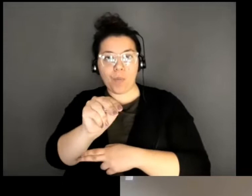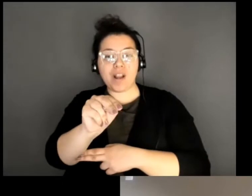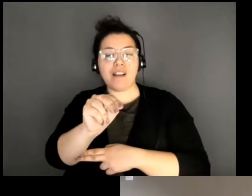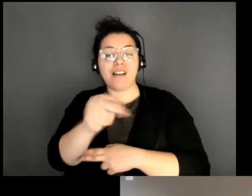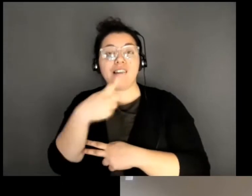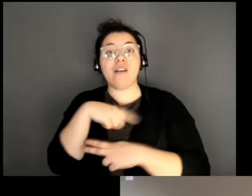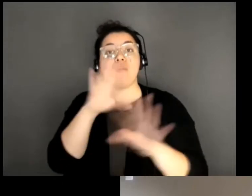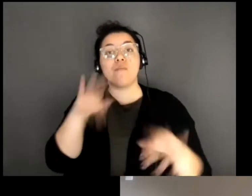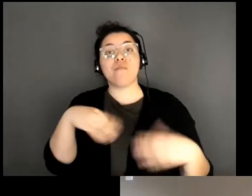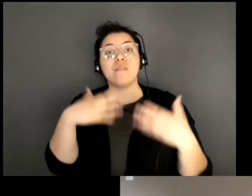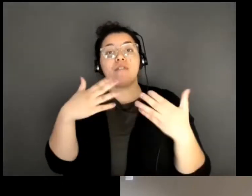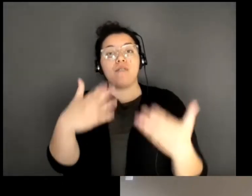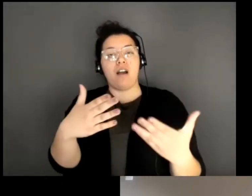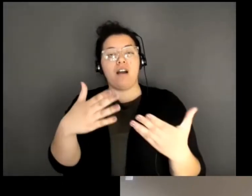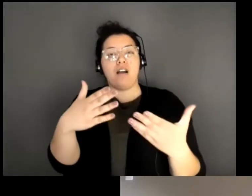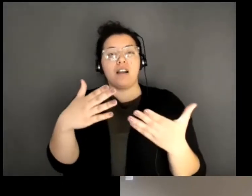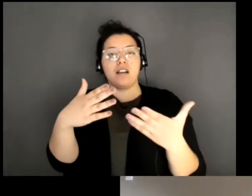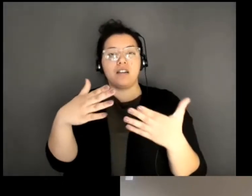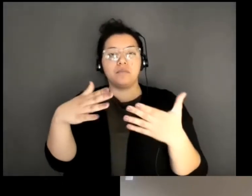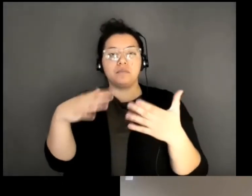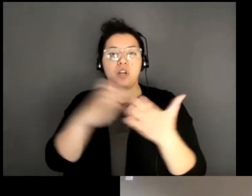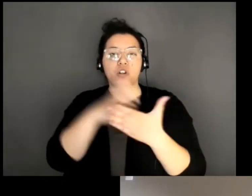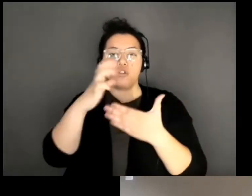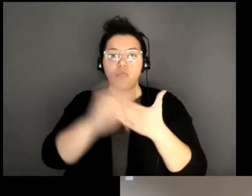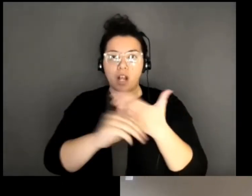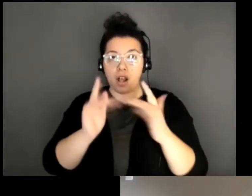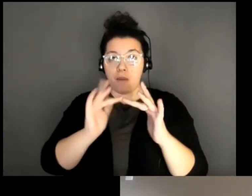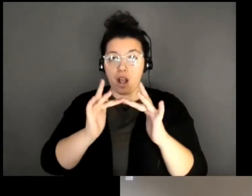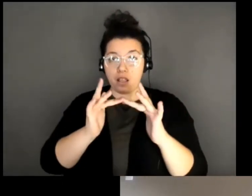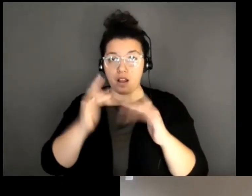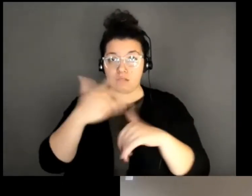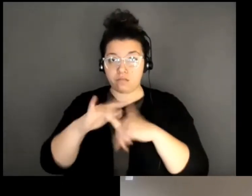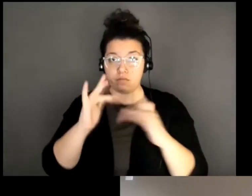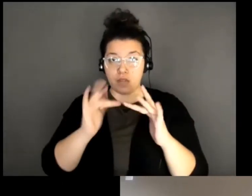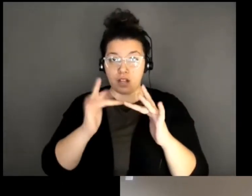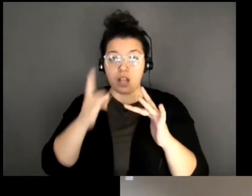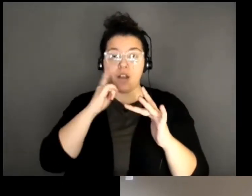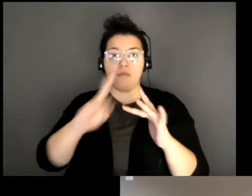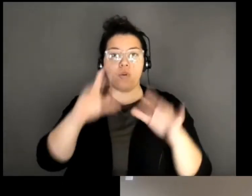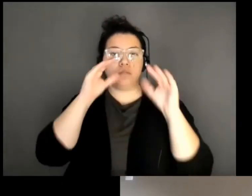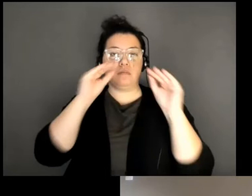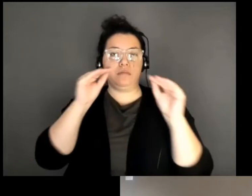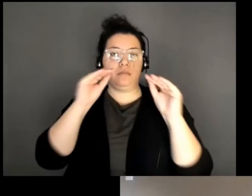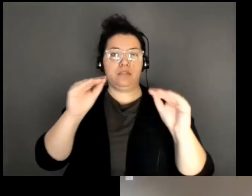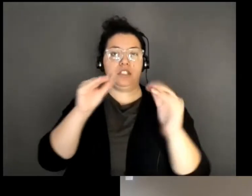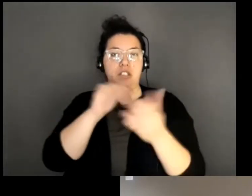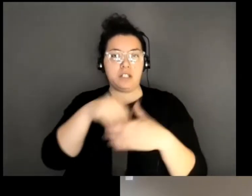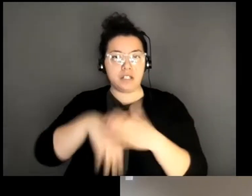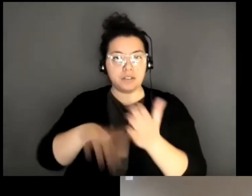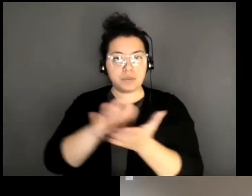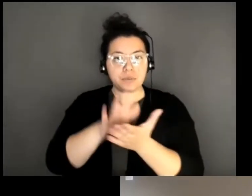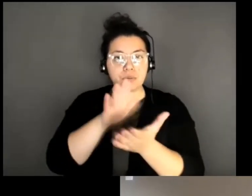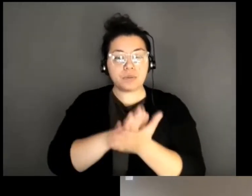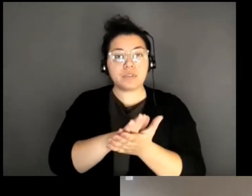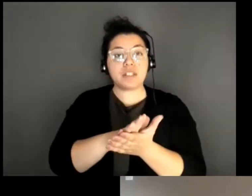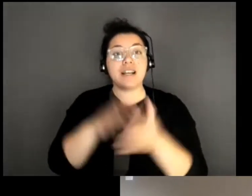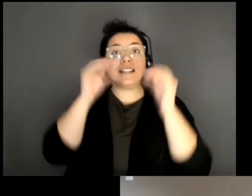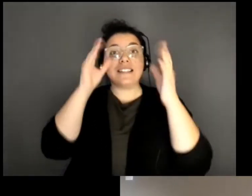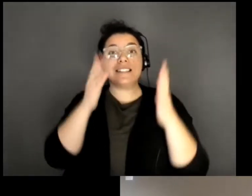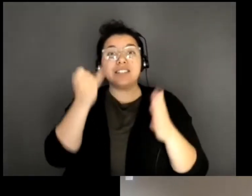business communication skills. Teachers, raise your hand if you want to help your students with their email